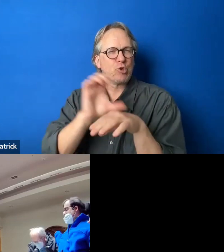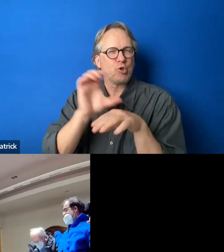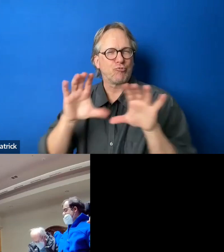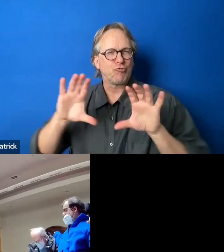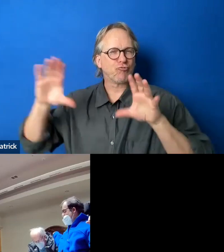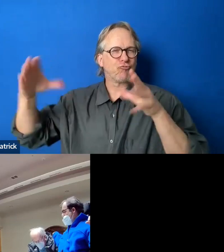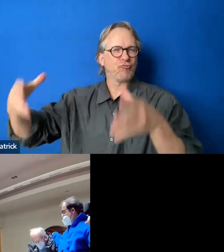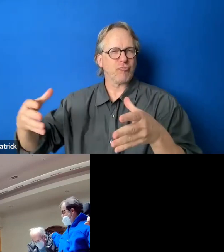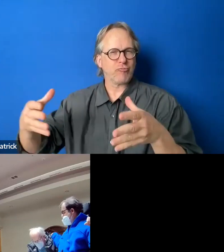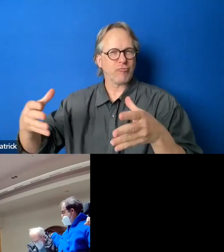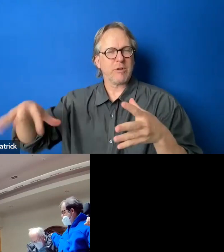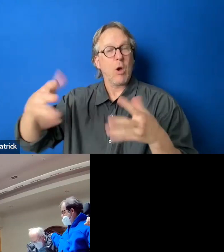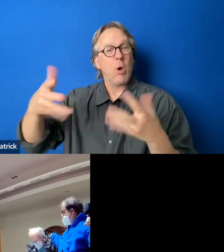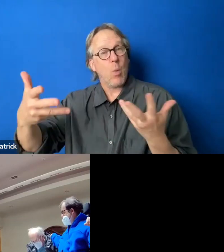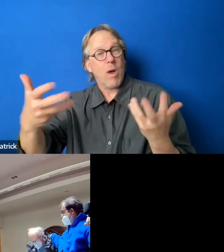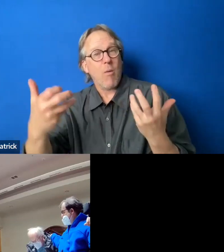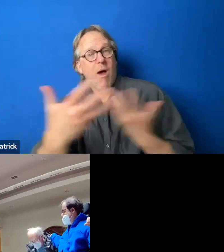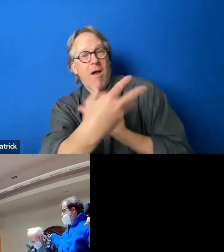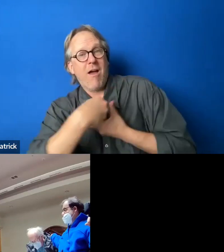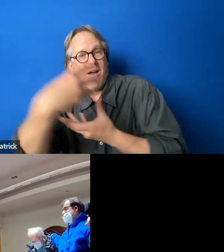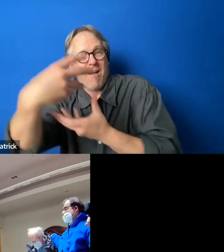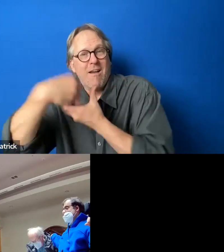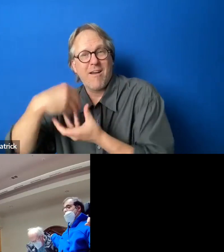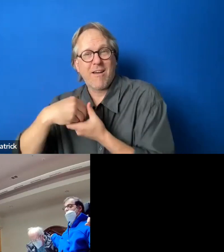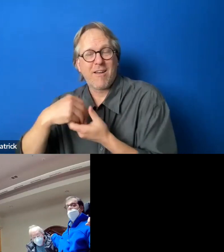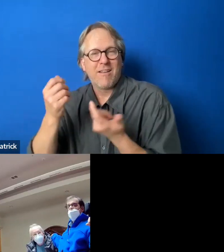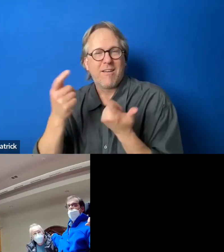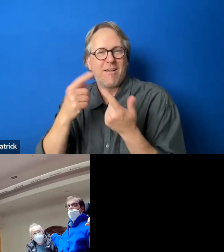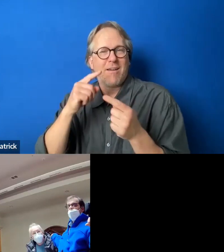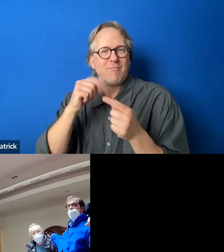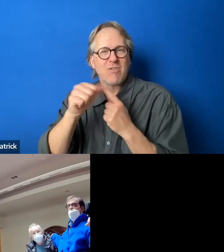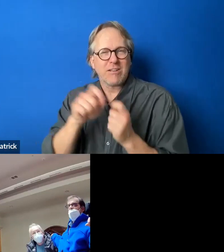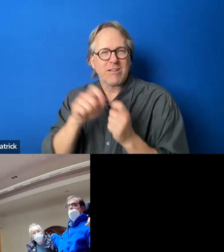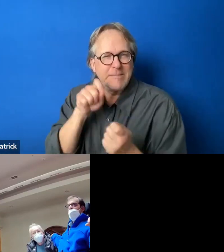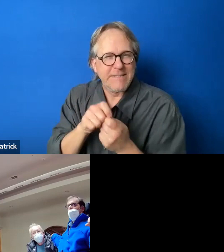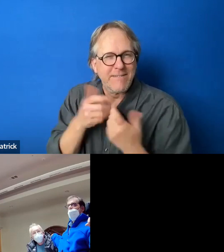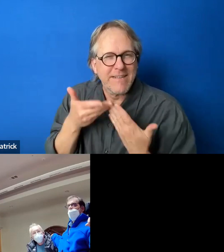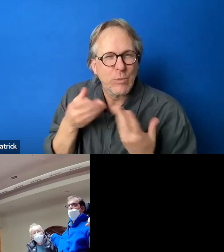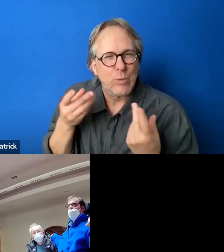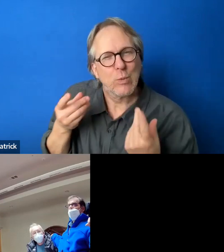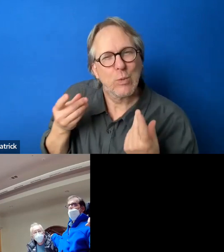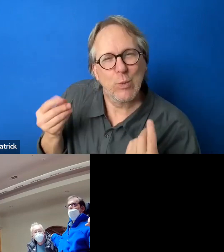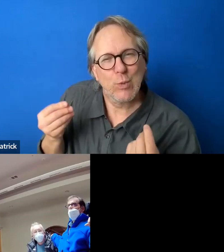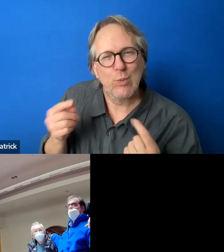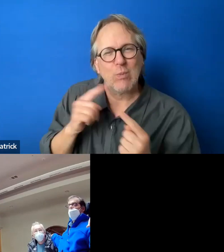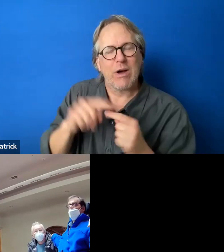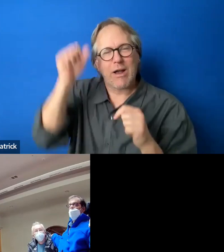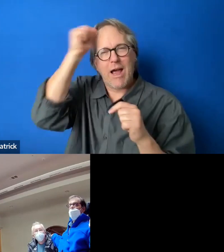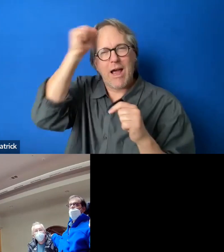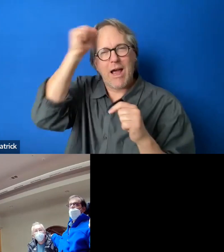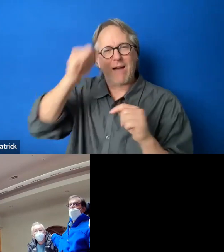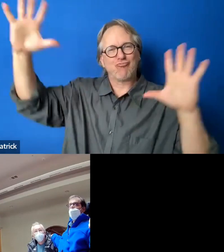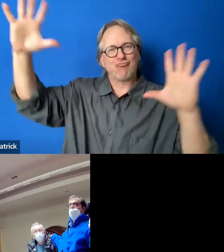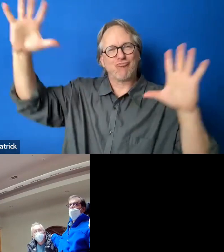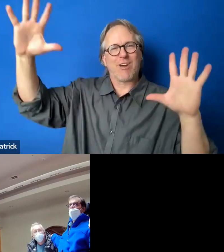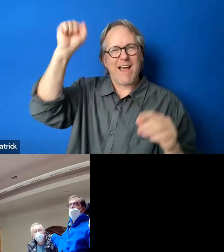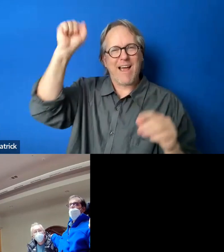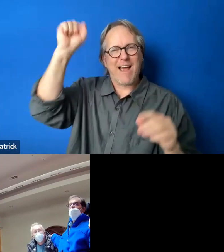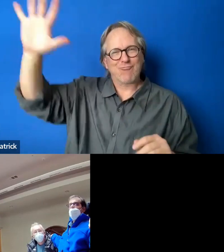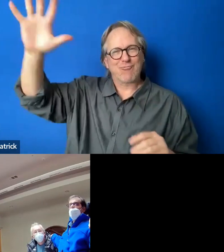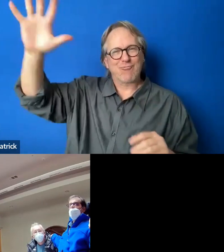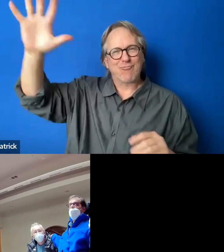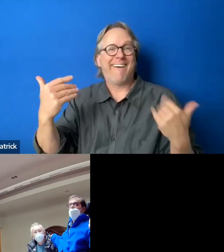we want to be inclusive in some sort of abstract kind of thought, but part of it